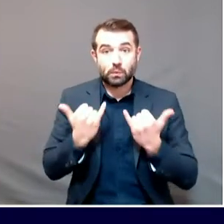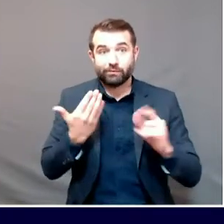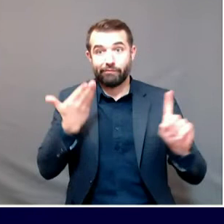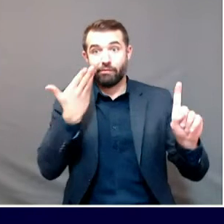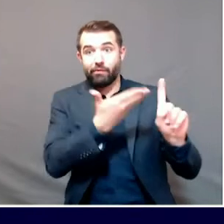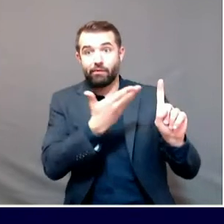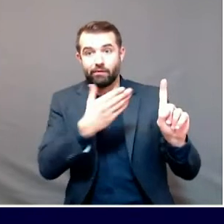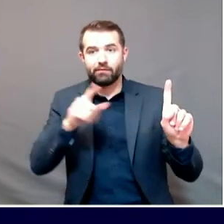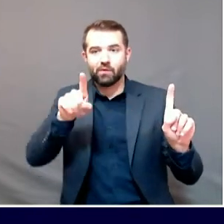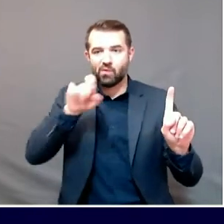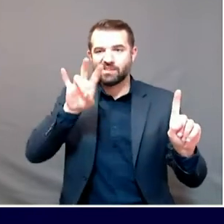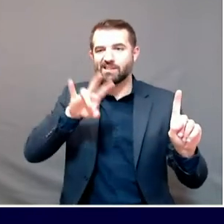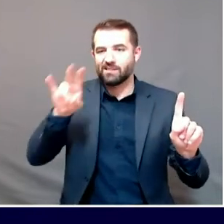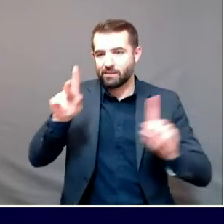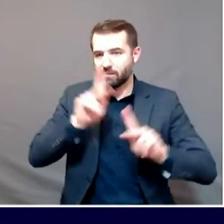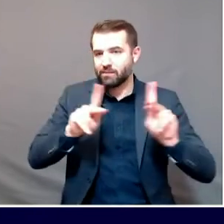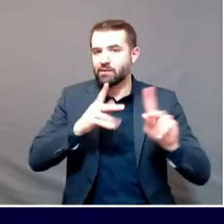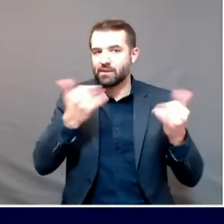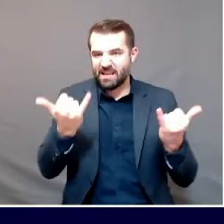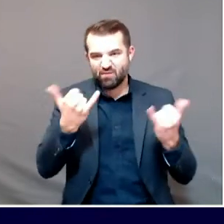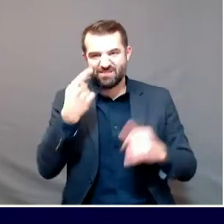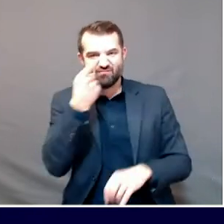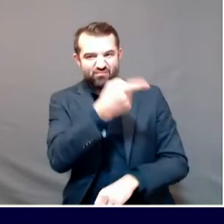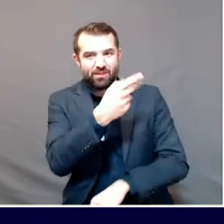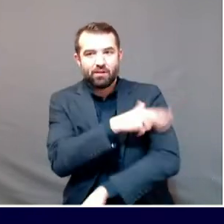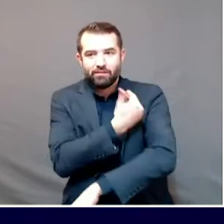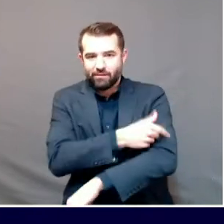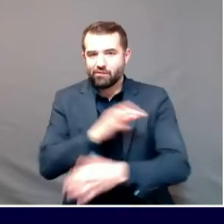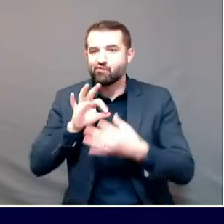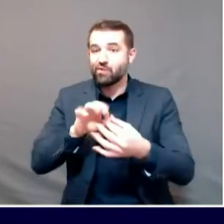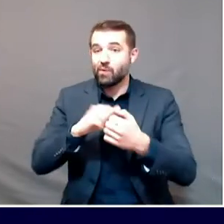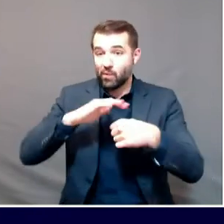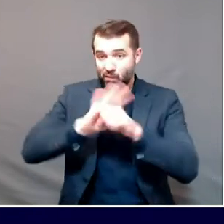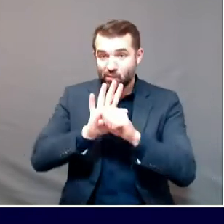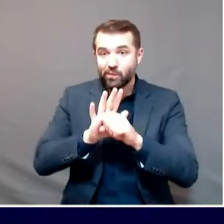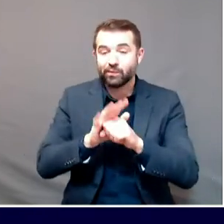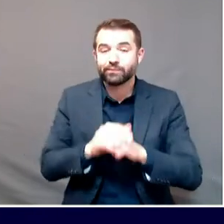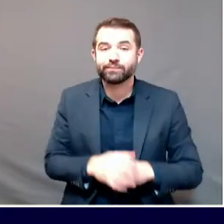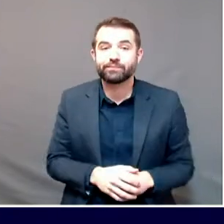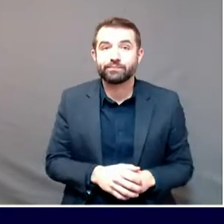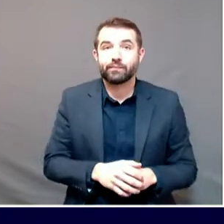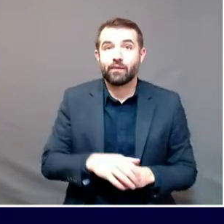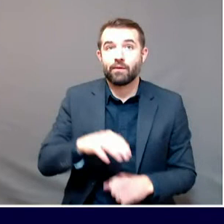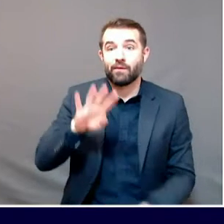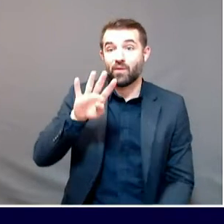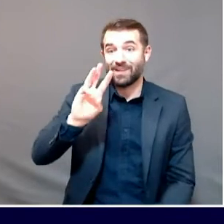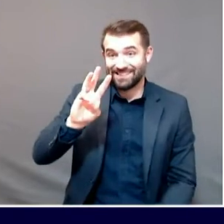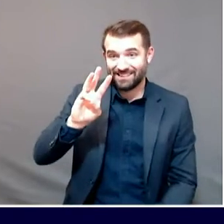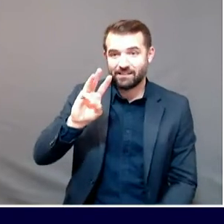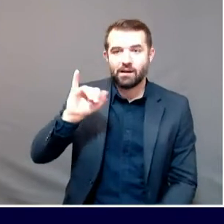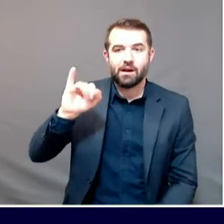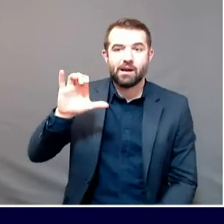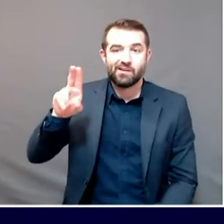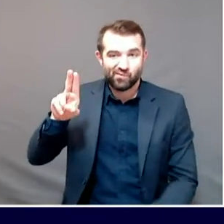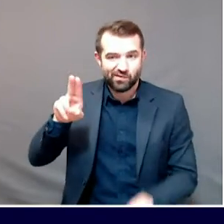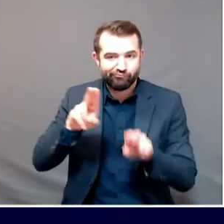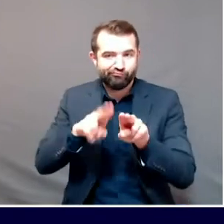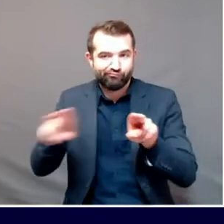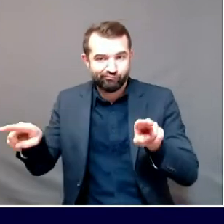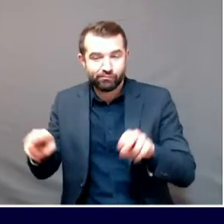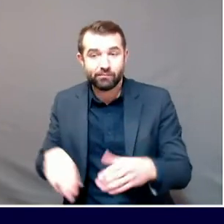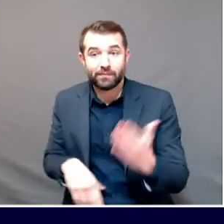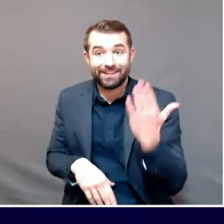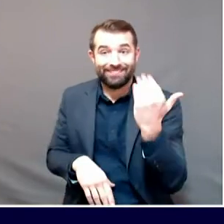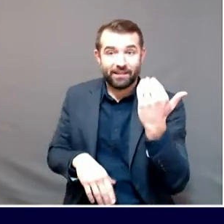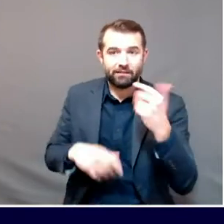177 people are currently hospitalized in Maine. 46 of those folks are in the ICU and 15 are